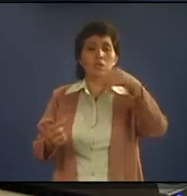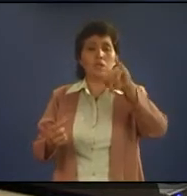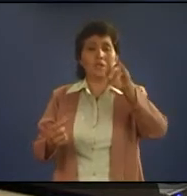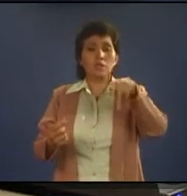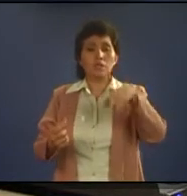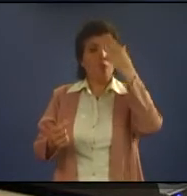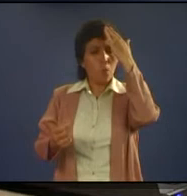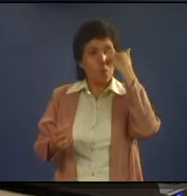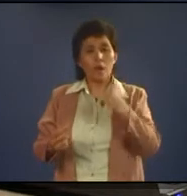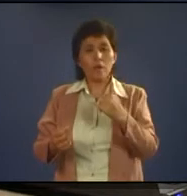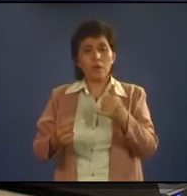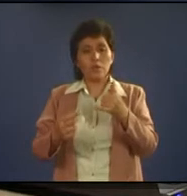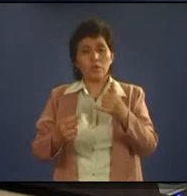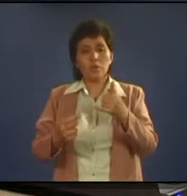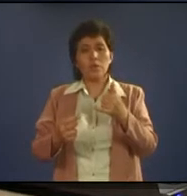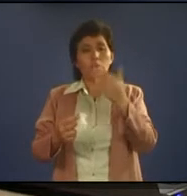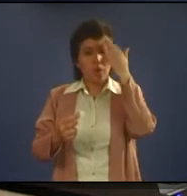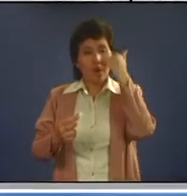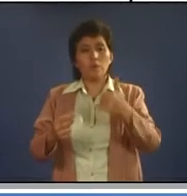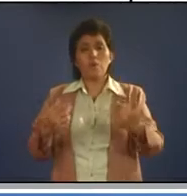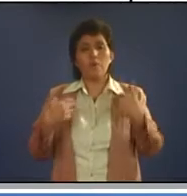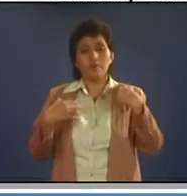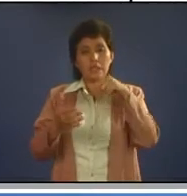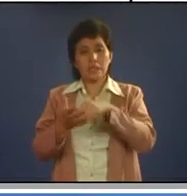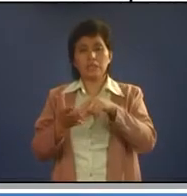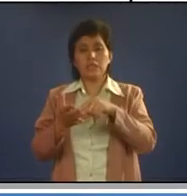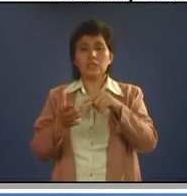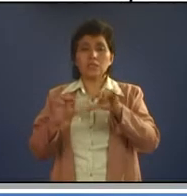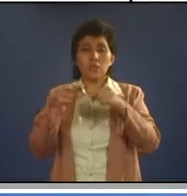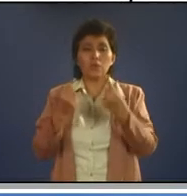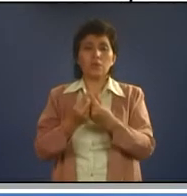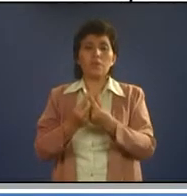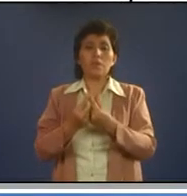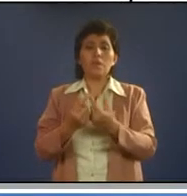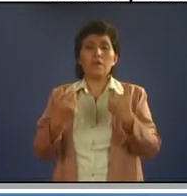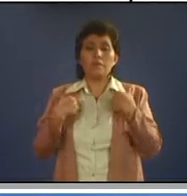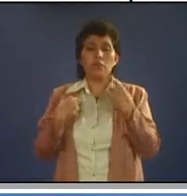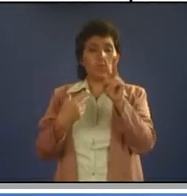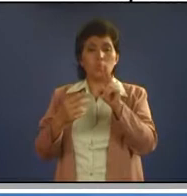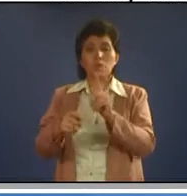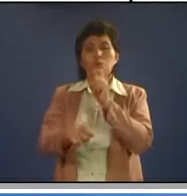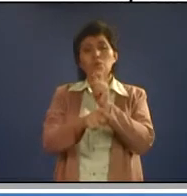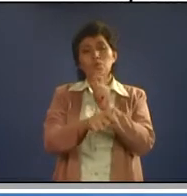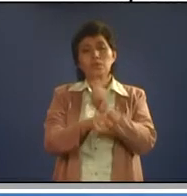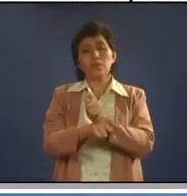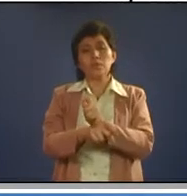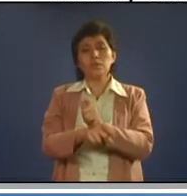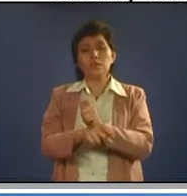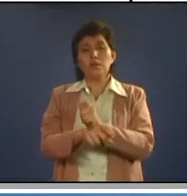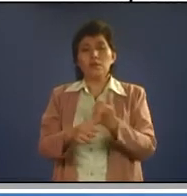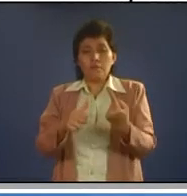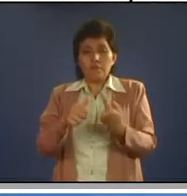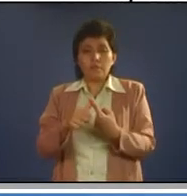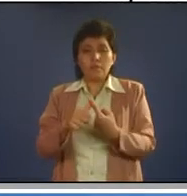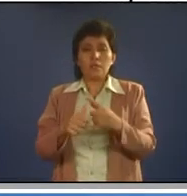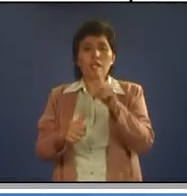and why do you have this kind of group? Mainly, there are two functions. The first one is the task-oriented membership.